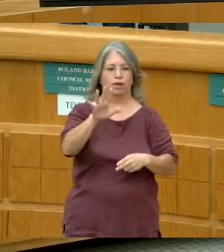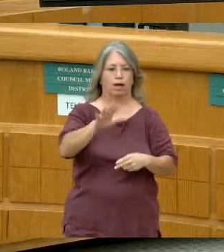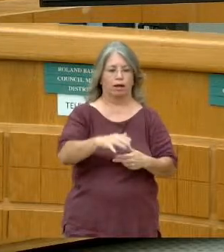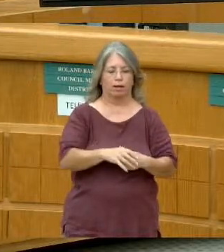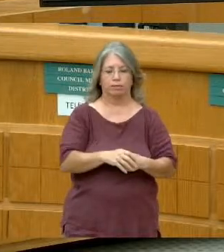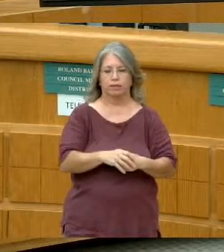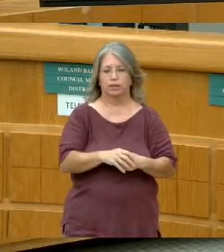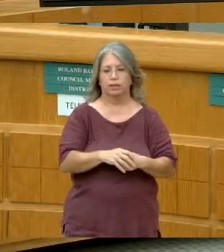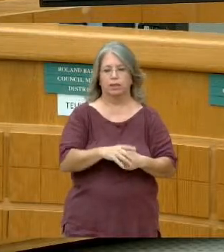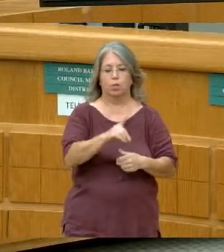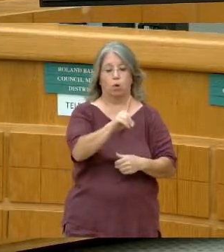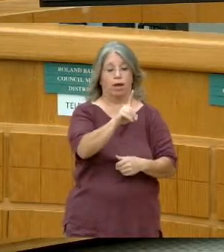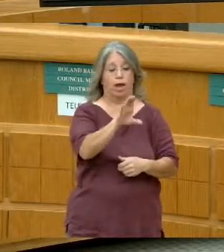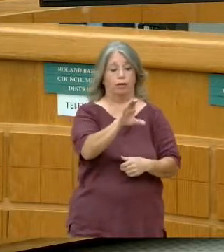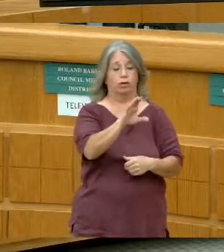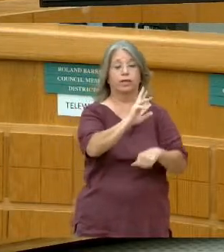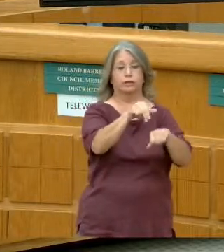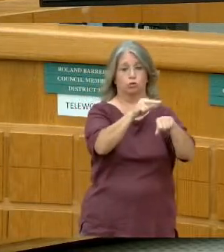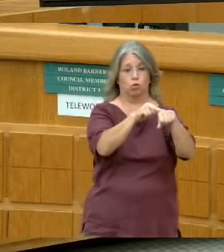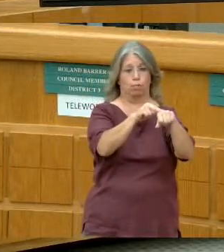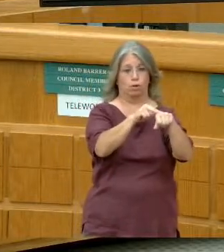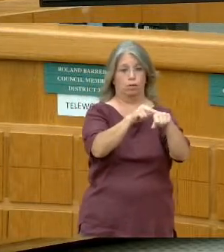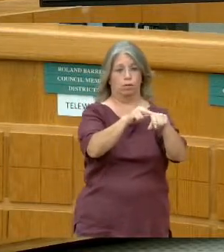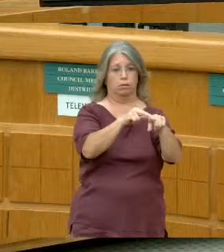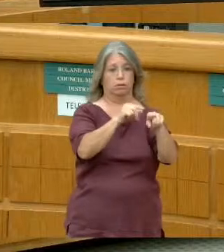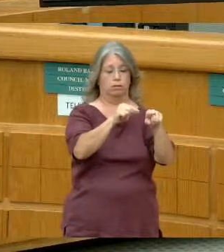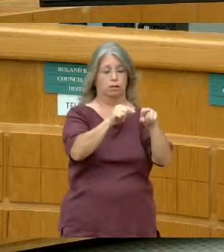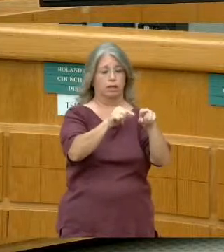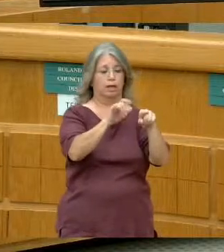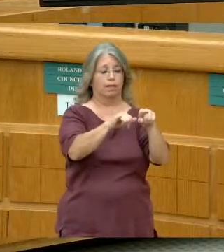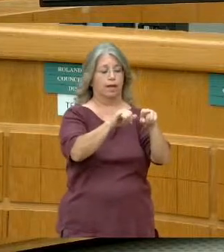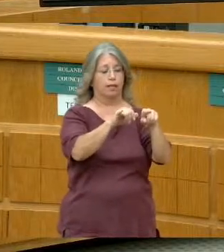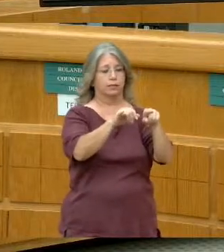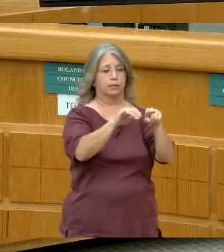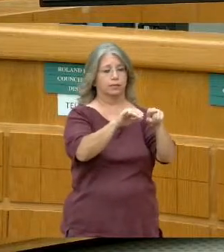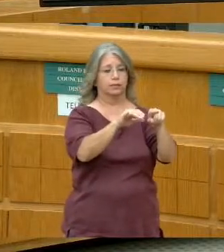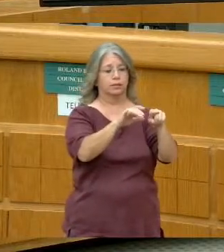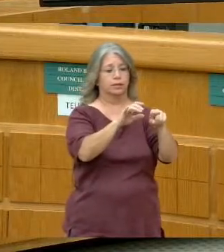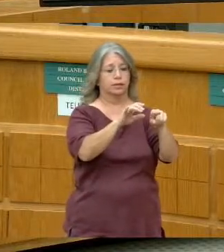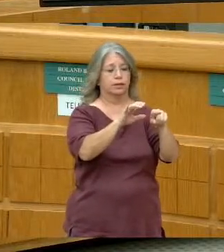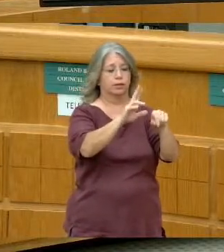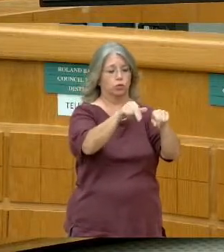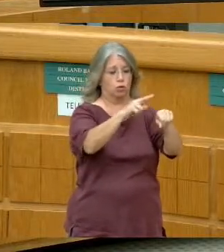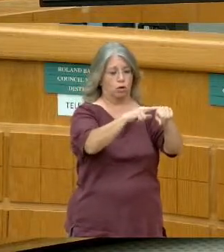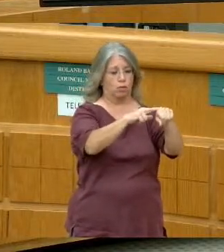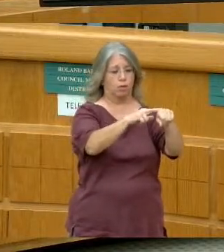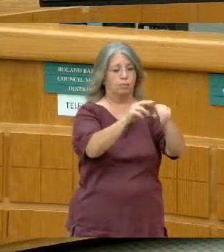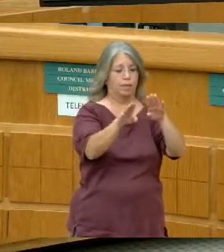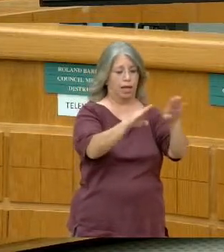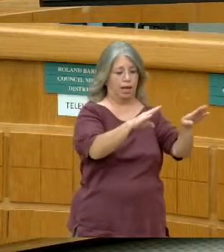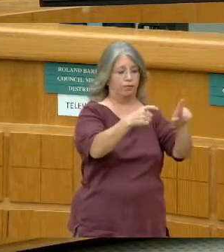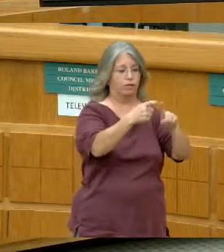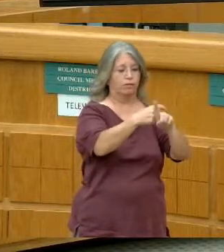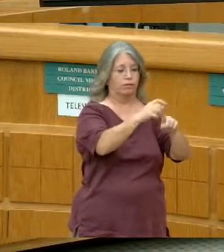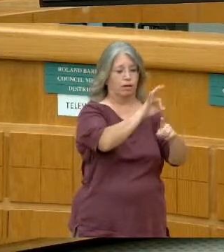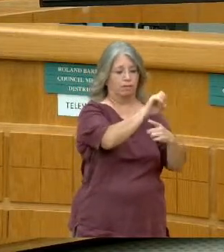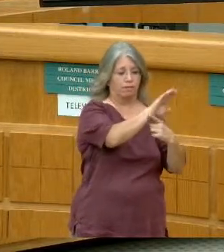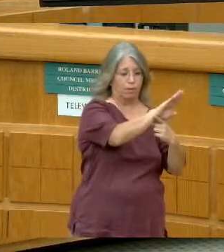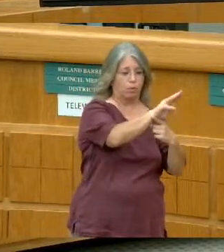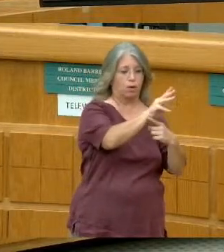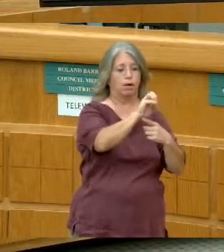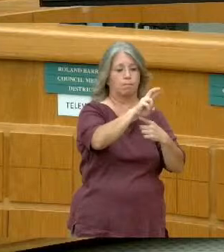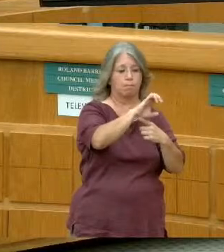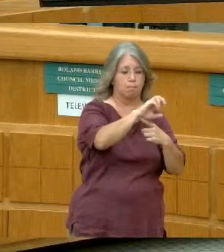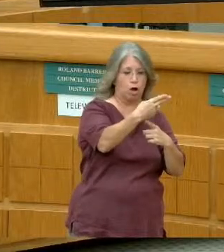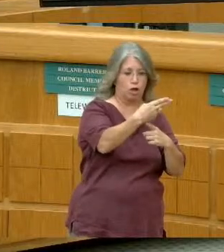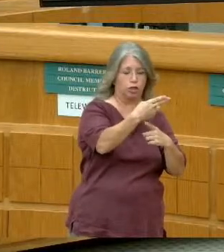100% of normal based upon the behavior that people were exhibiting in February and March. Sometimes that might not be indicative of